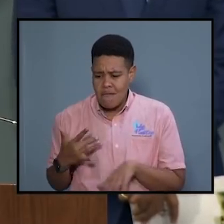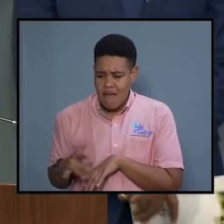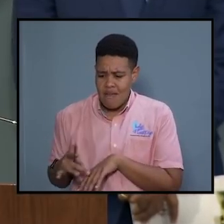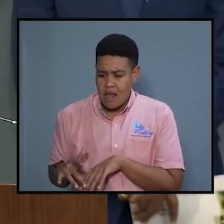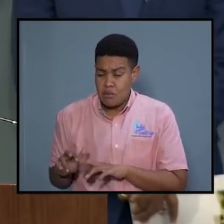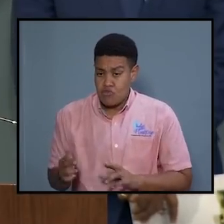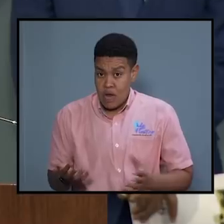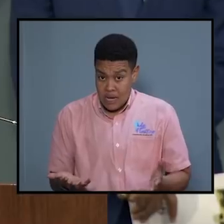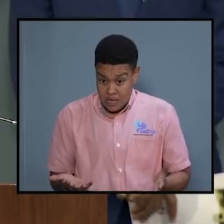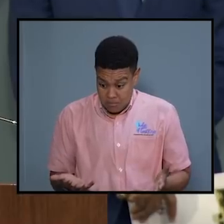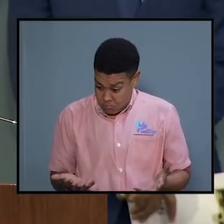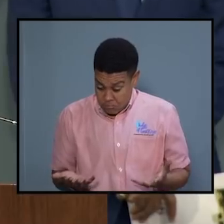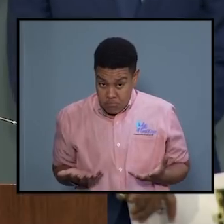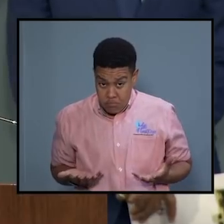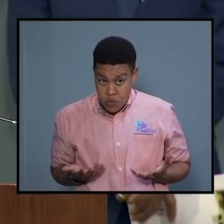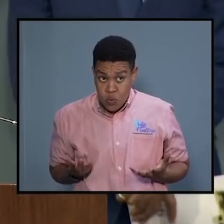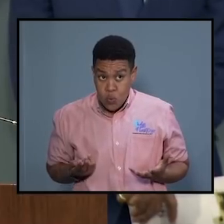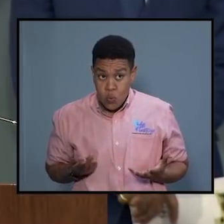us